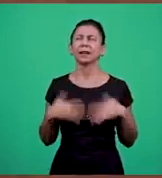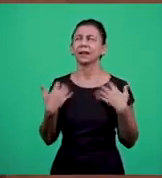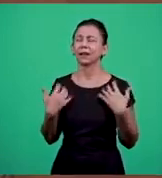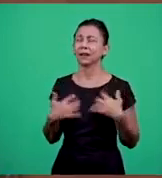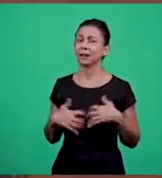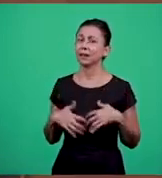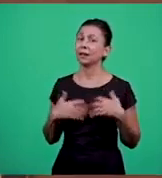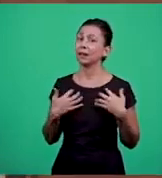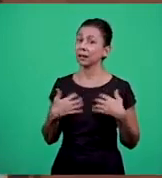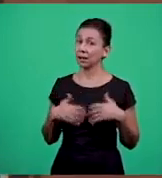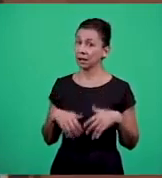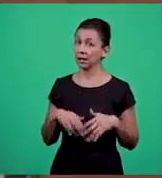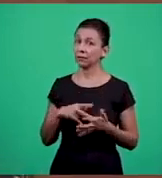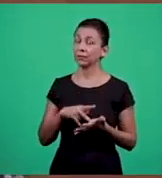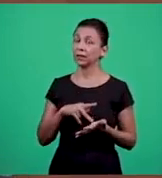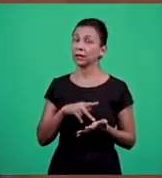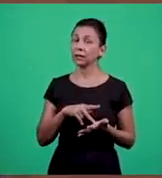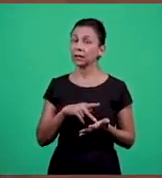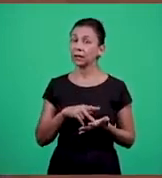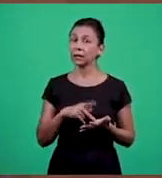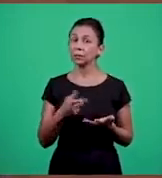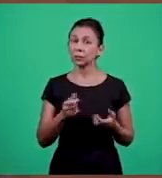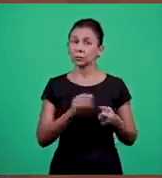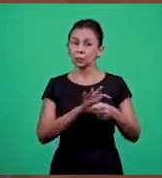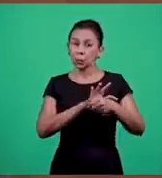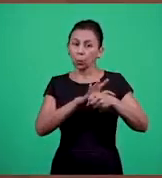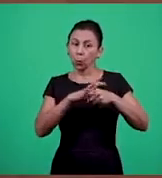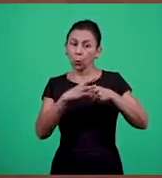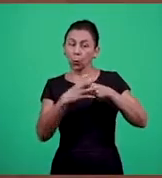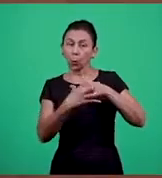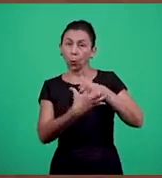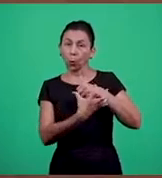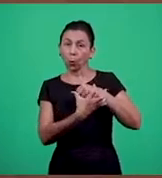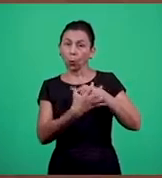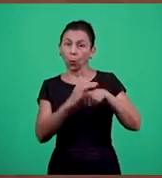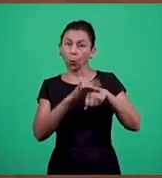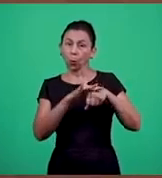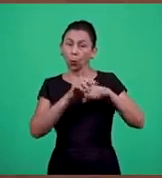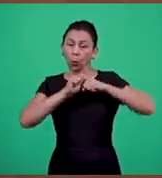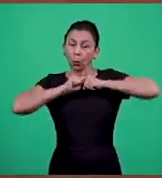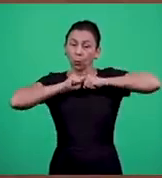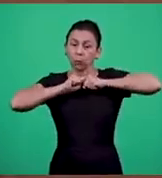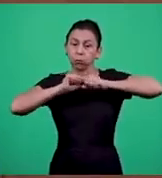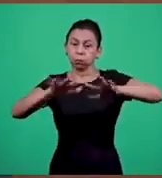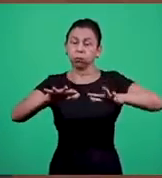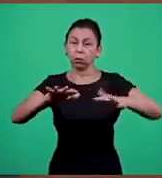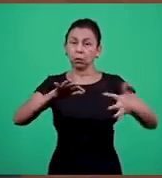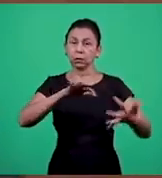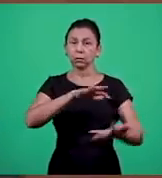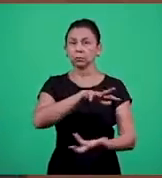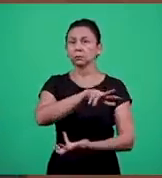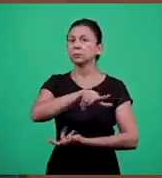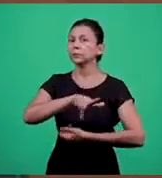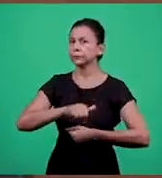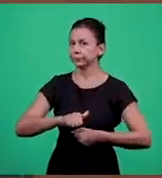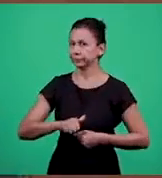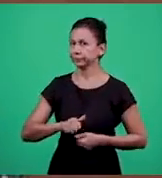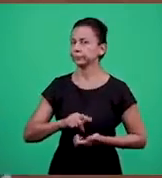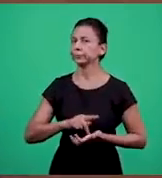happy, the pleading of the blood of Jesus should be done at all moments.